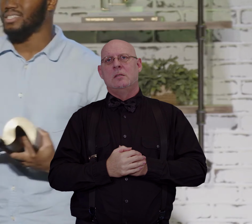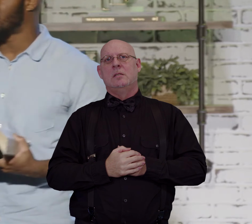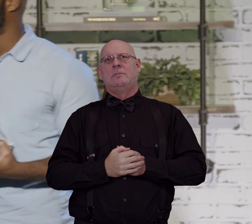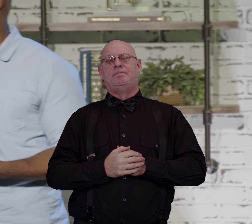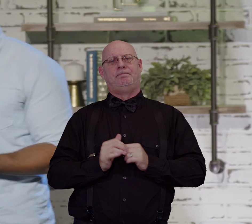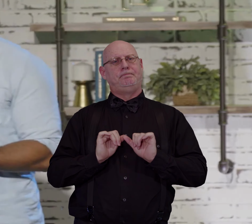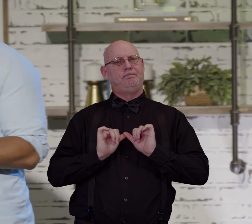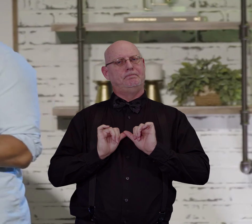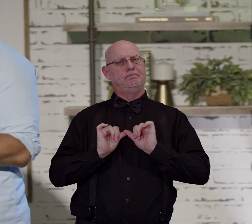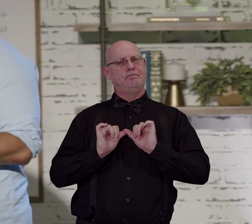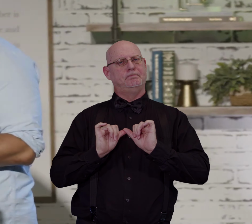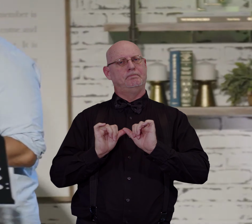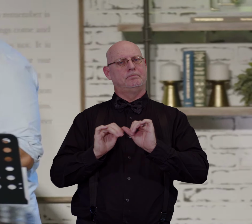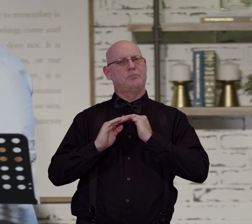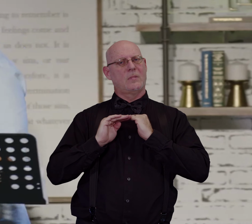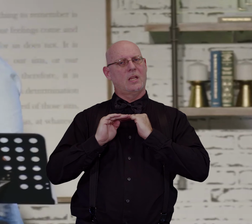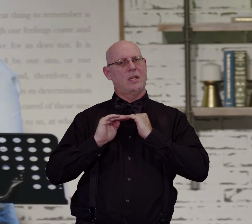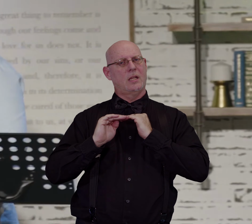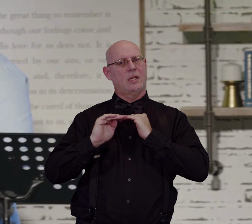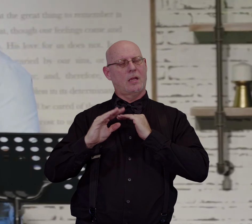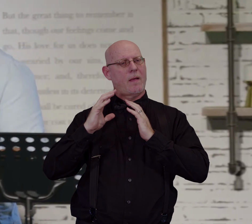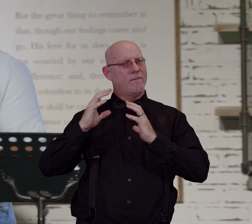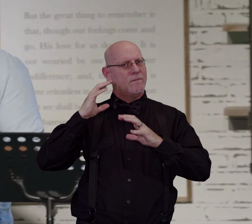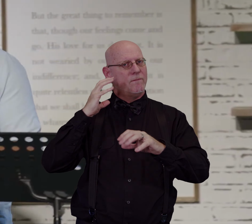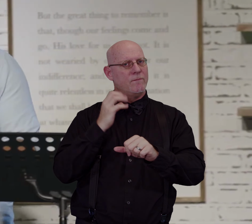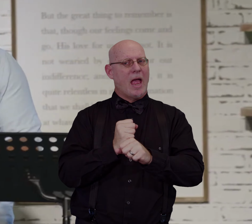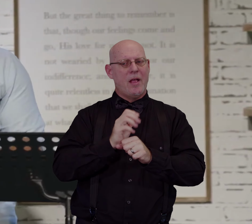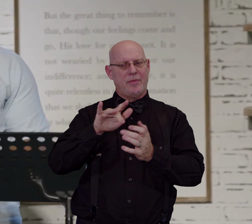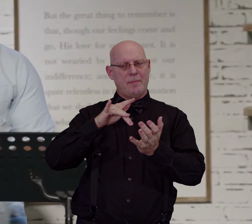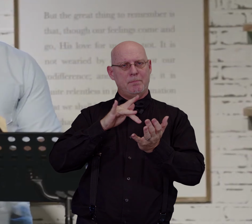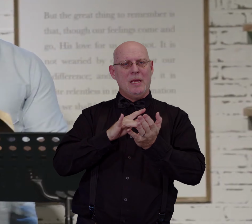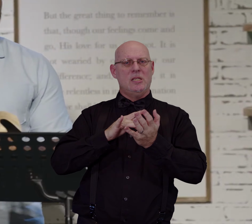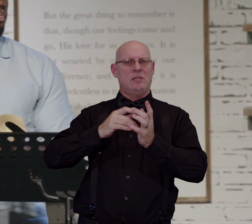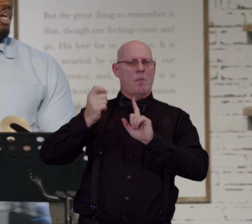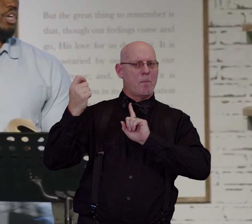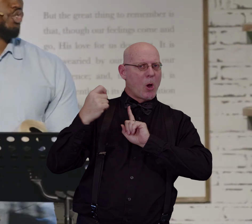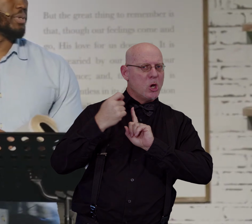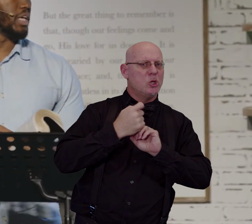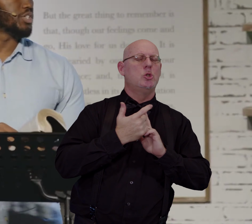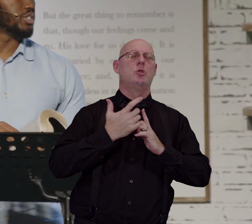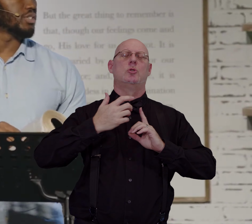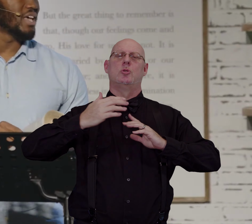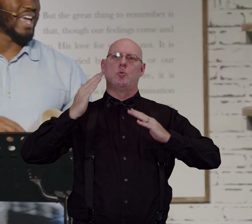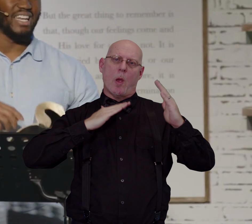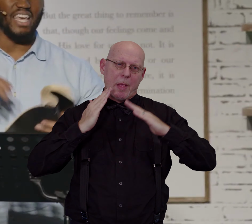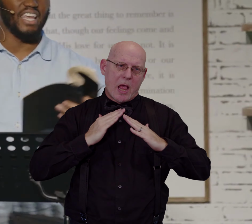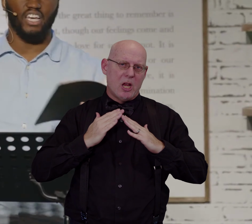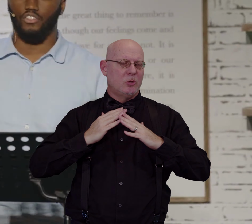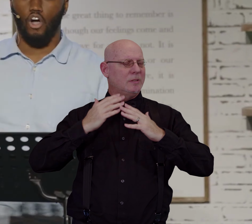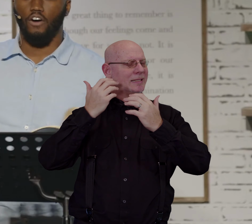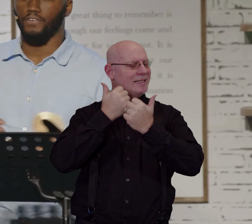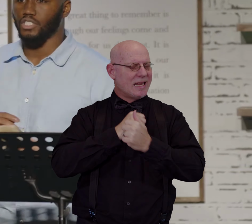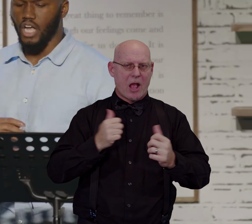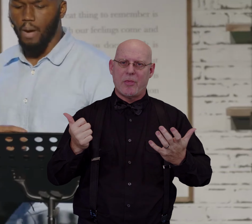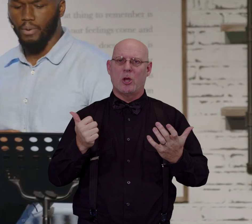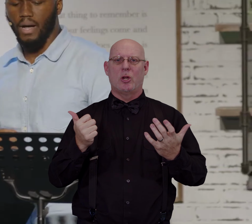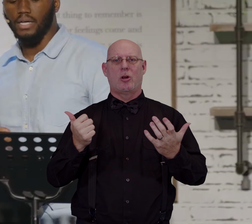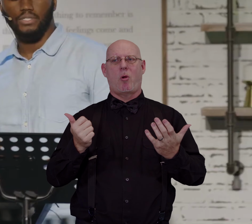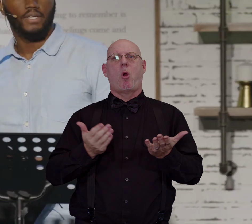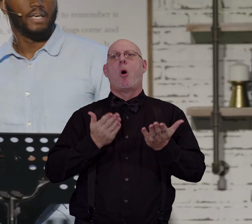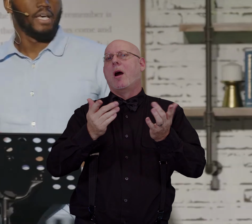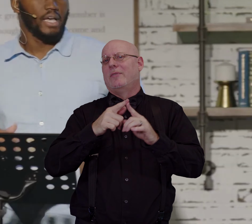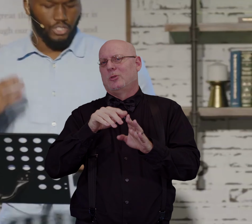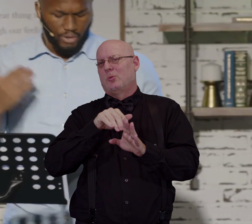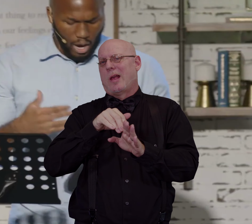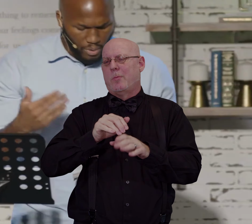remain steadfast in faith in the midst of persecution, tribulations, and any other offer to